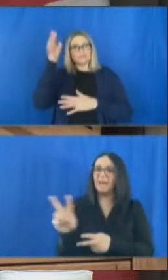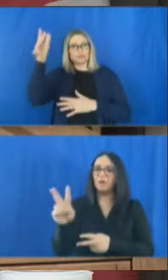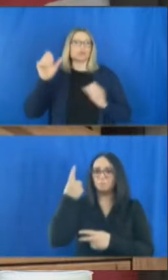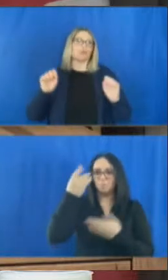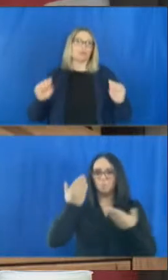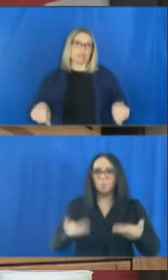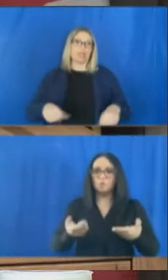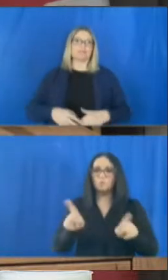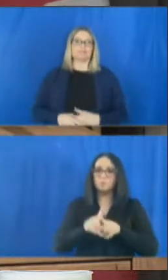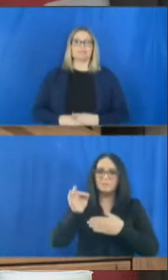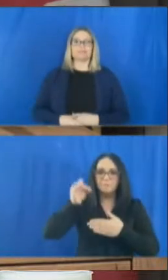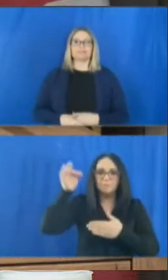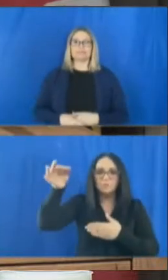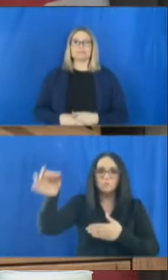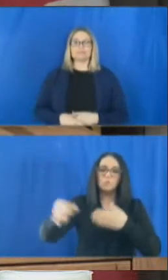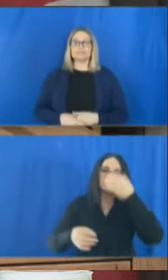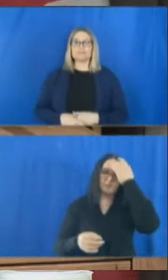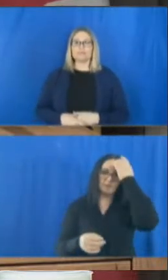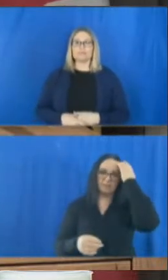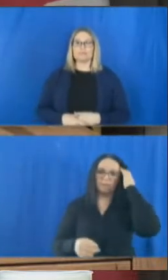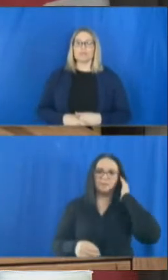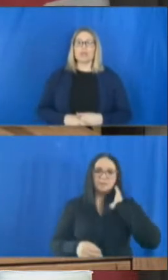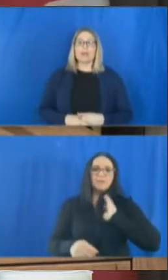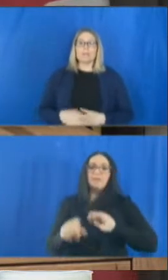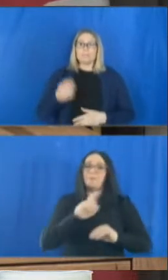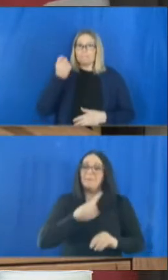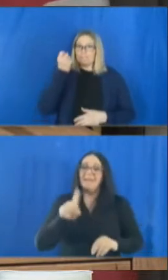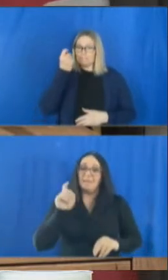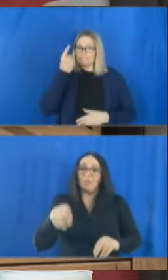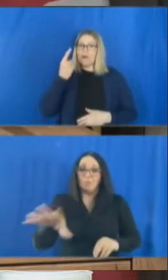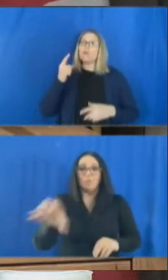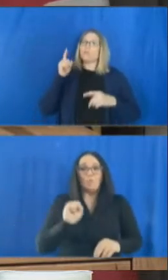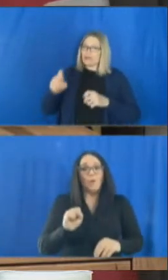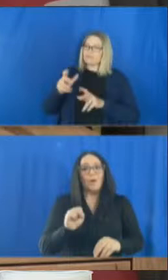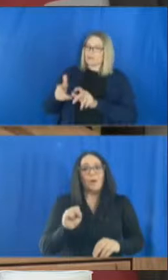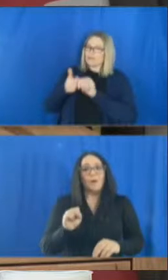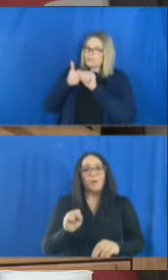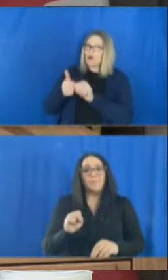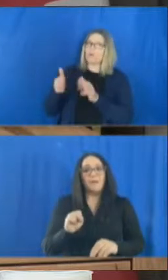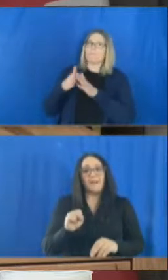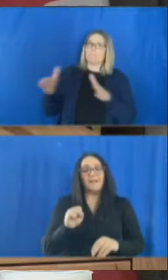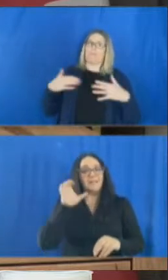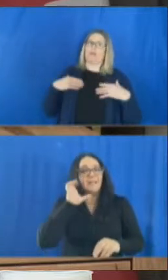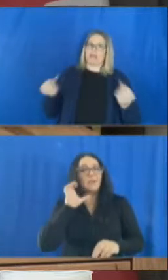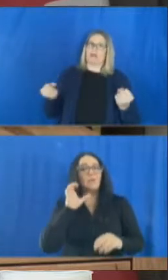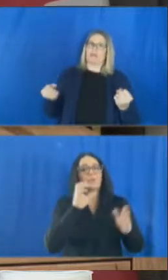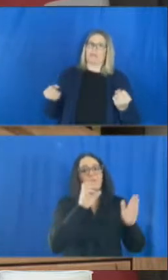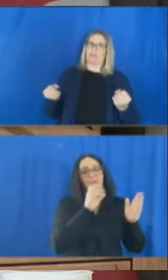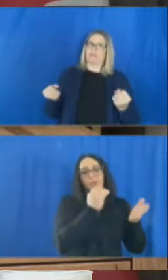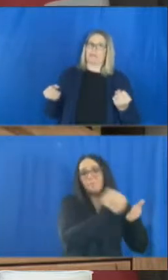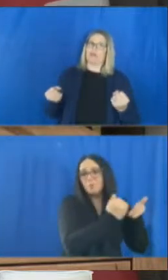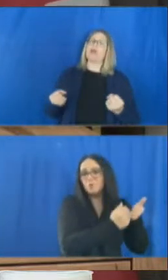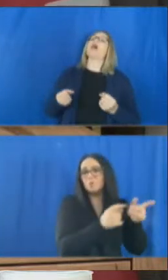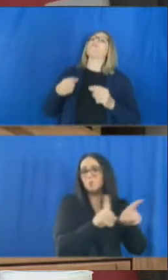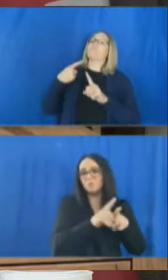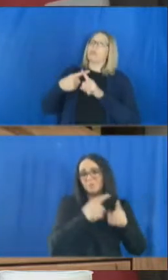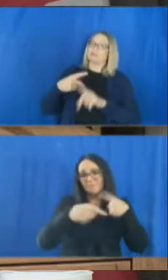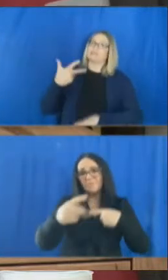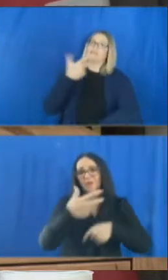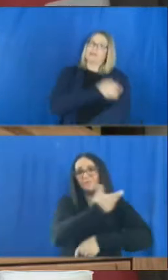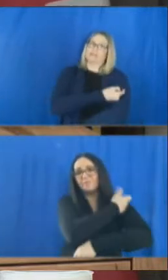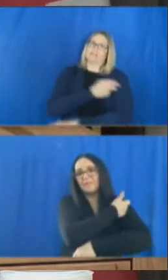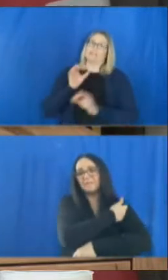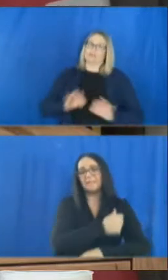fournissant les efforts nécessaires pour vous protéger et pour protéger vos proches et votre communauté,